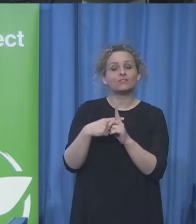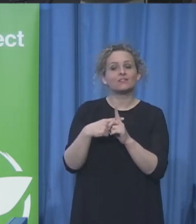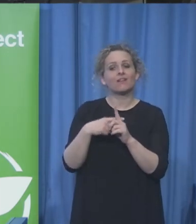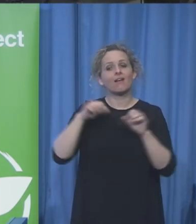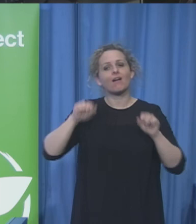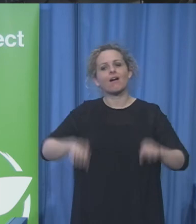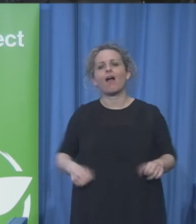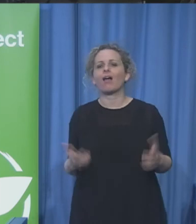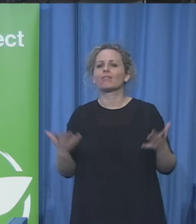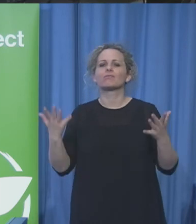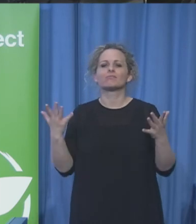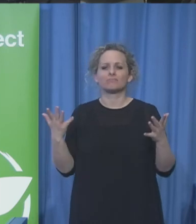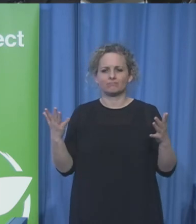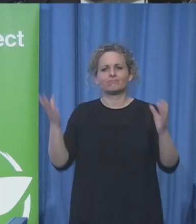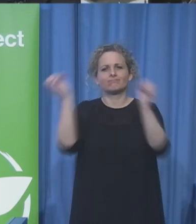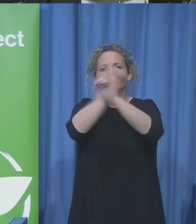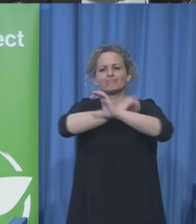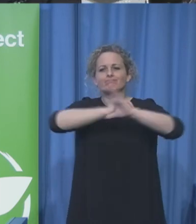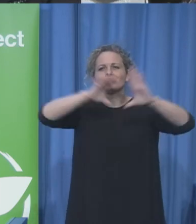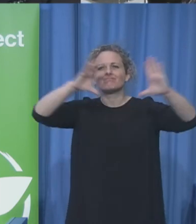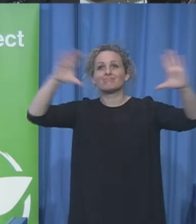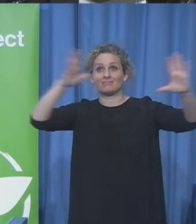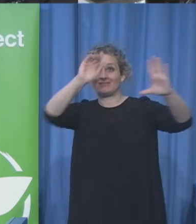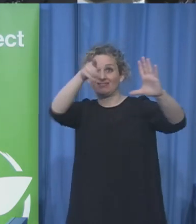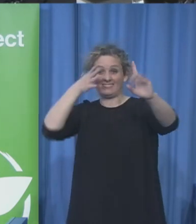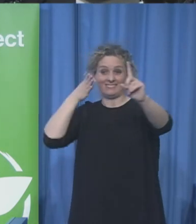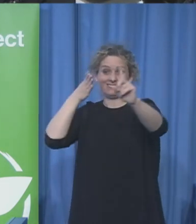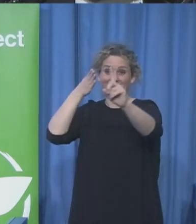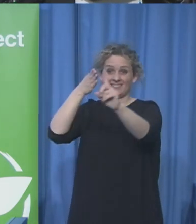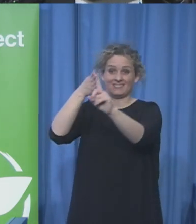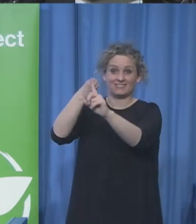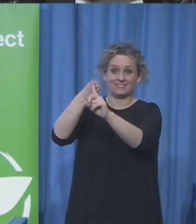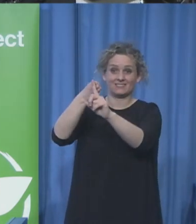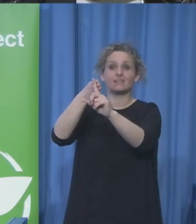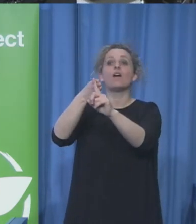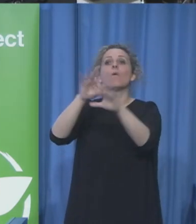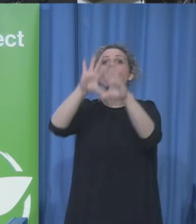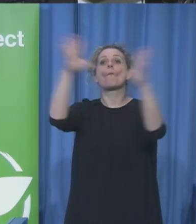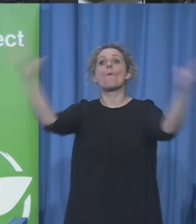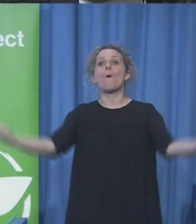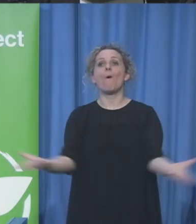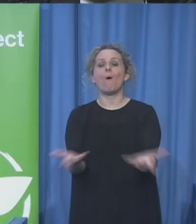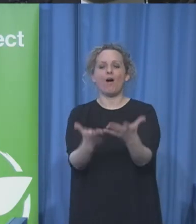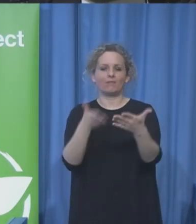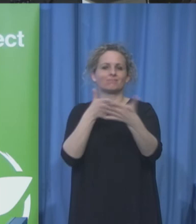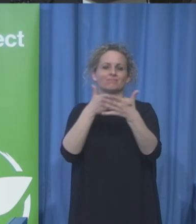why we all are here. Let us therefore go